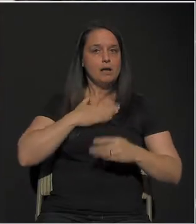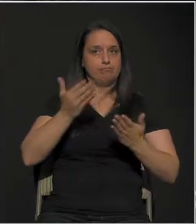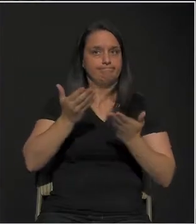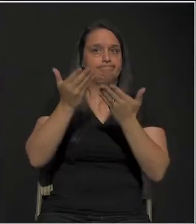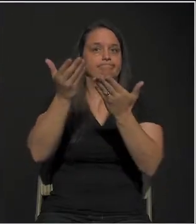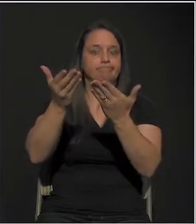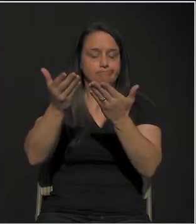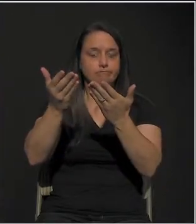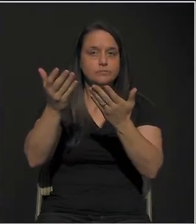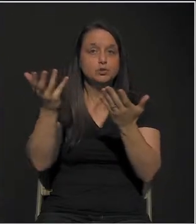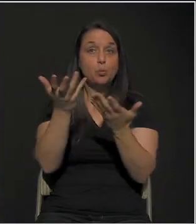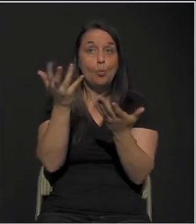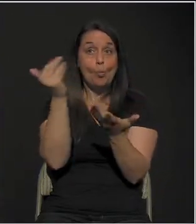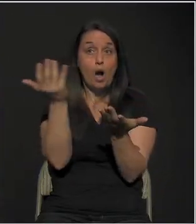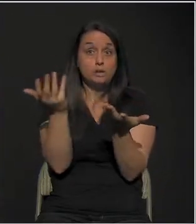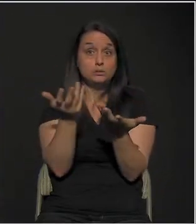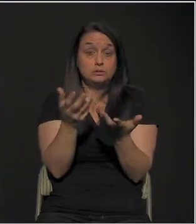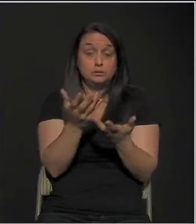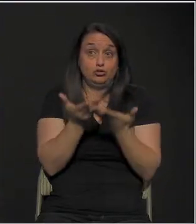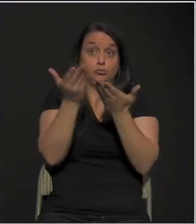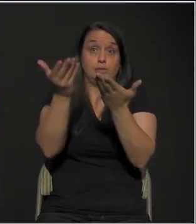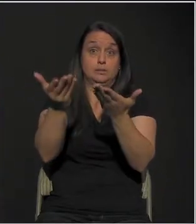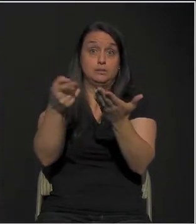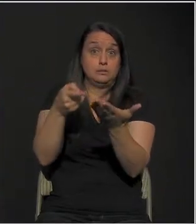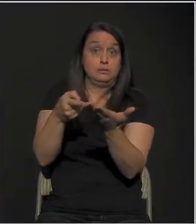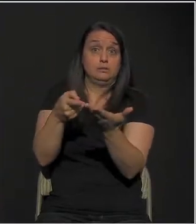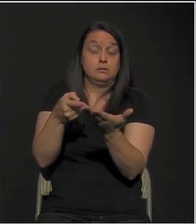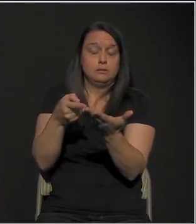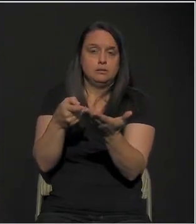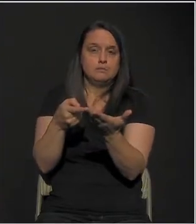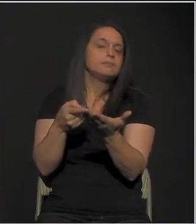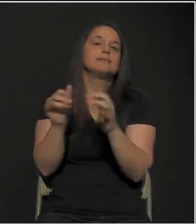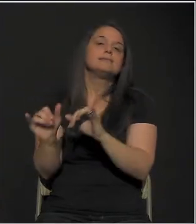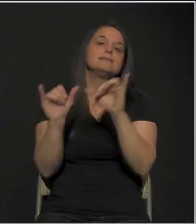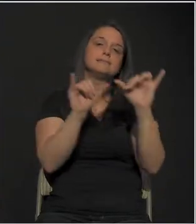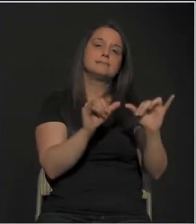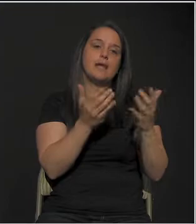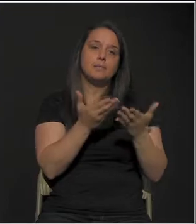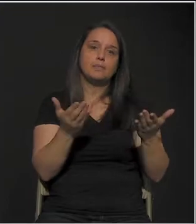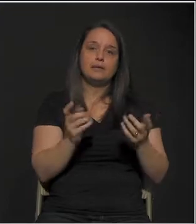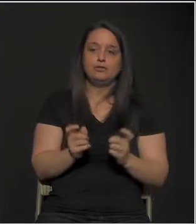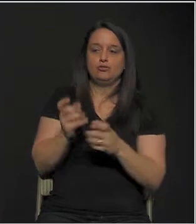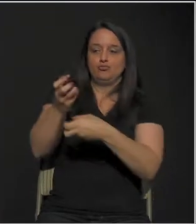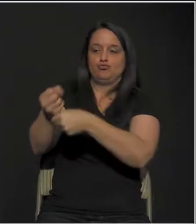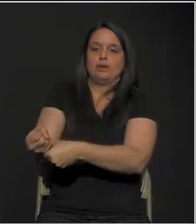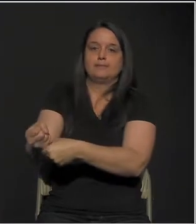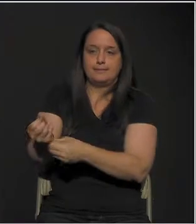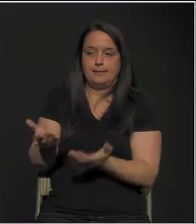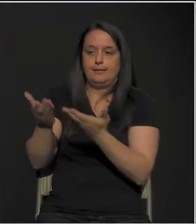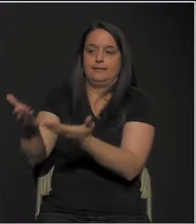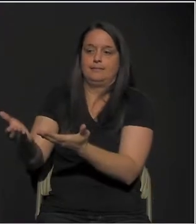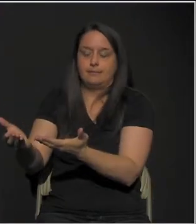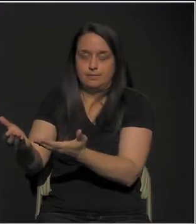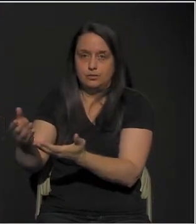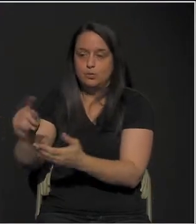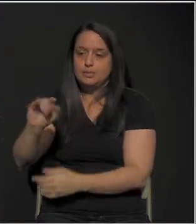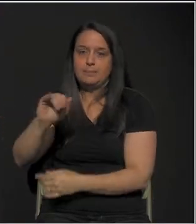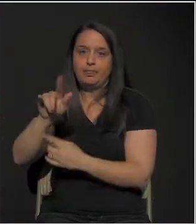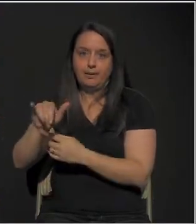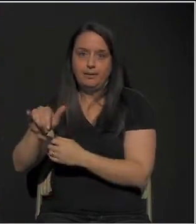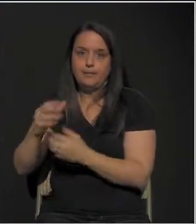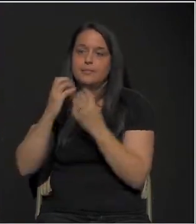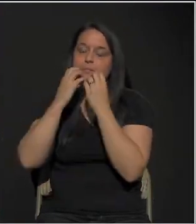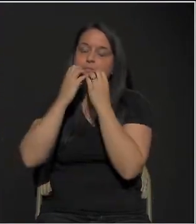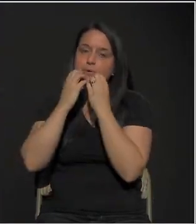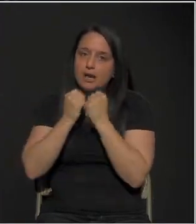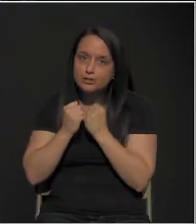him. So what is Paul entrusting to God, it's the same thing that he's entrusting to Timothy, the precious truth. It's